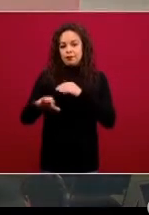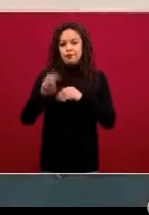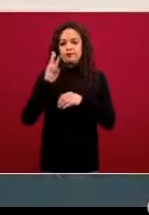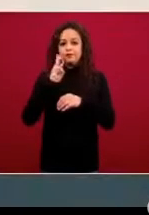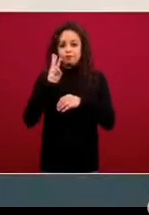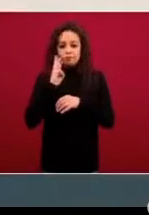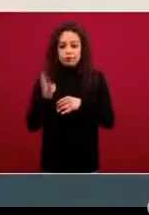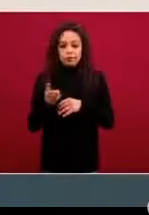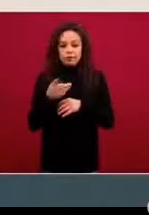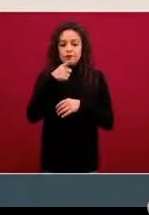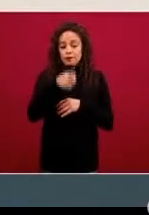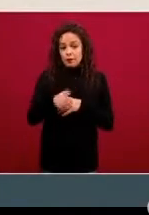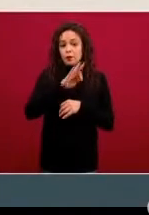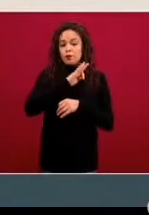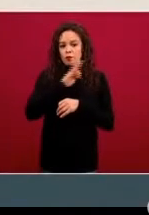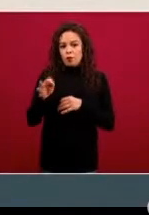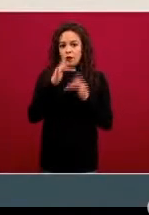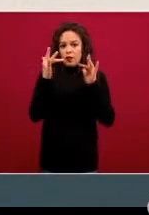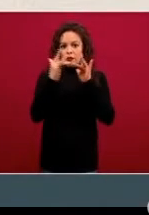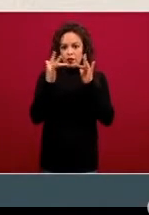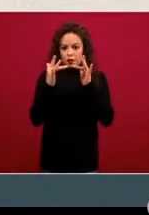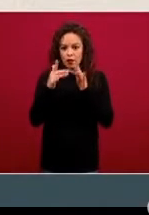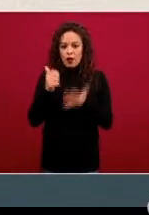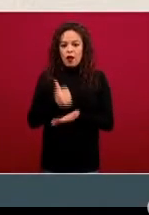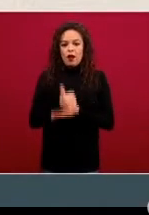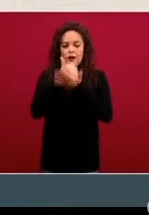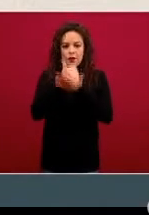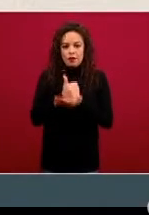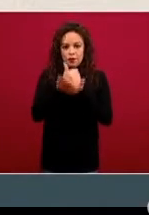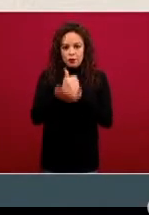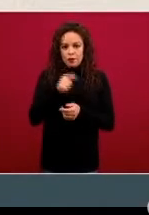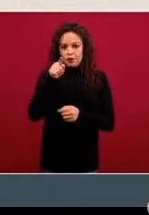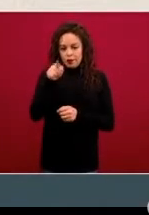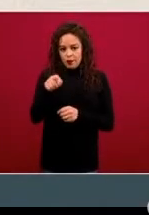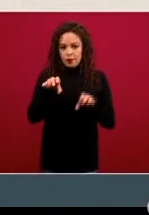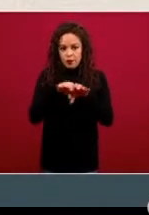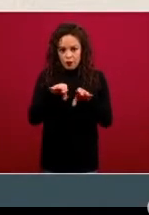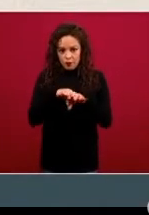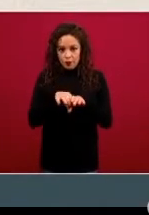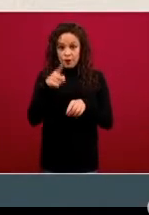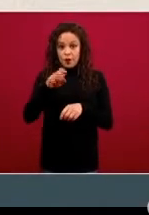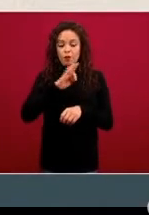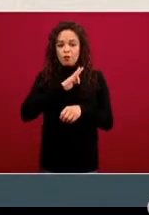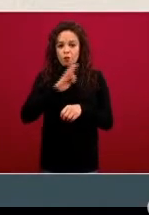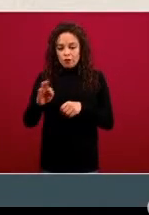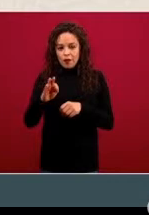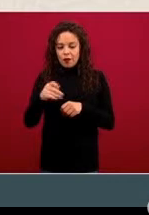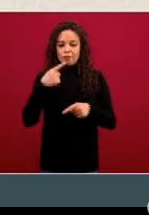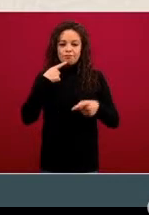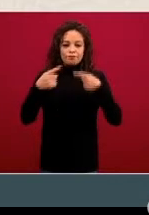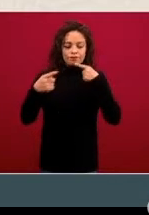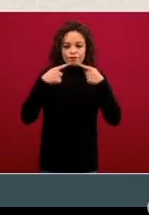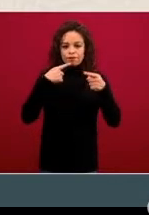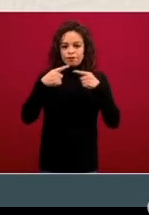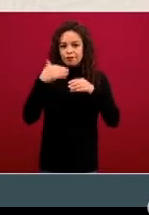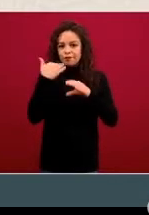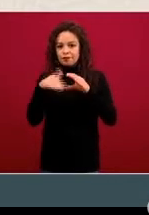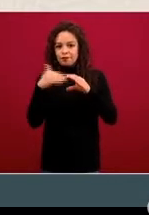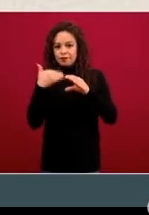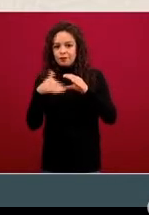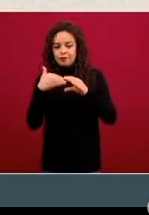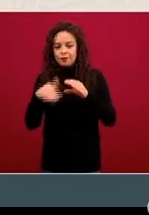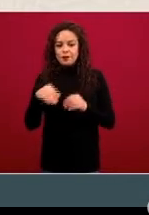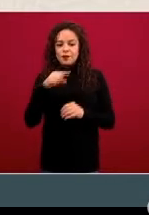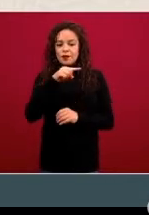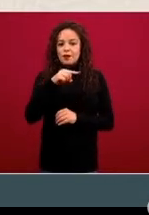her. You can start to interact with the bot. So scan the QR code,